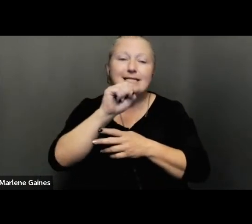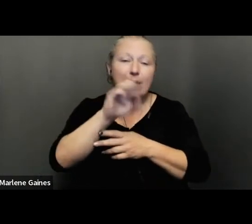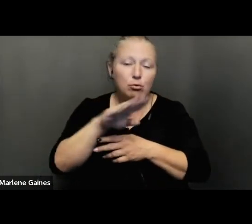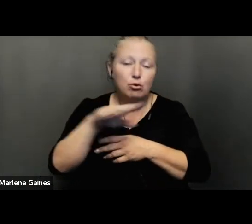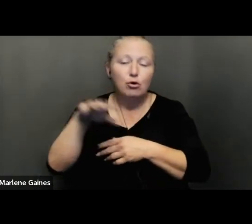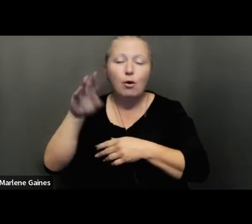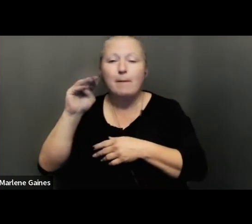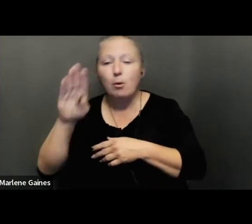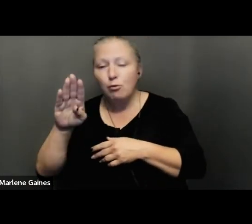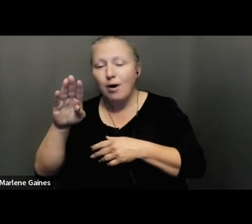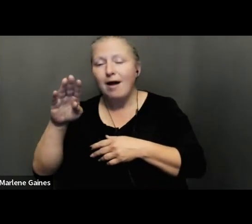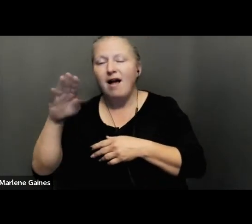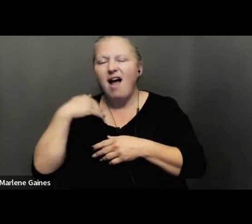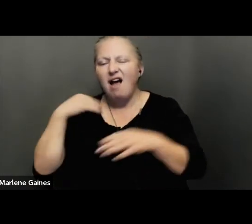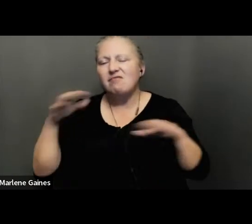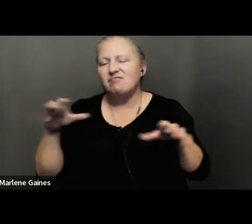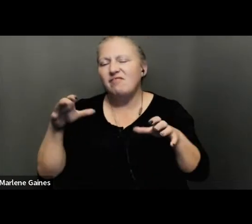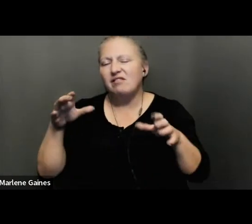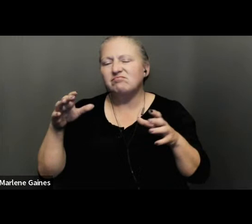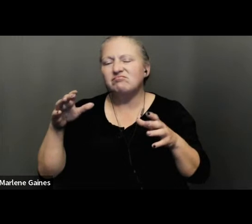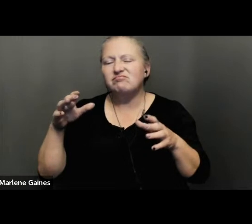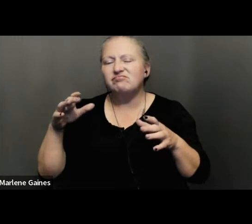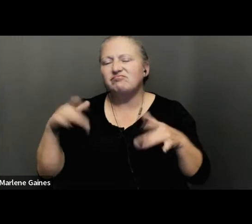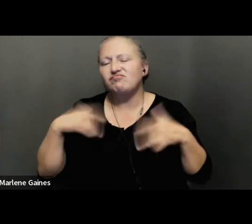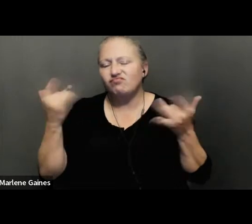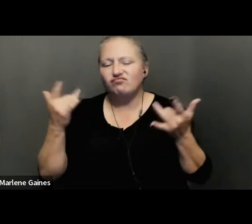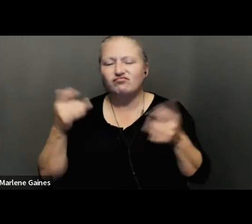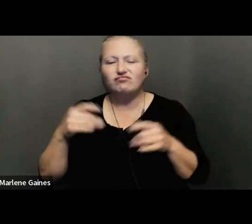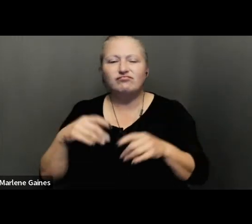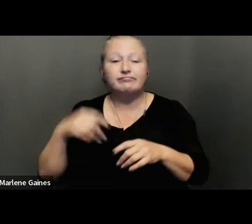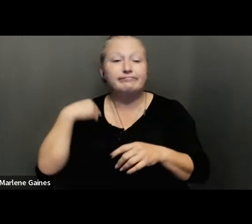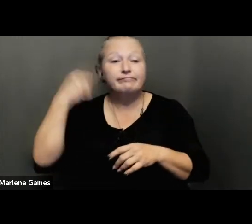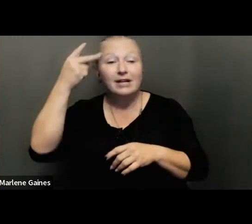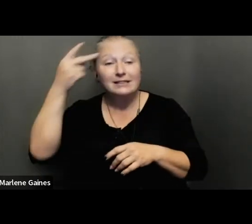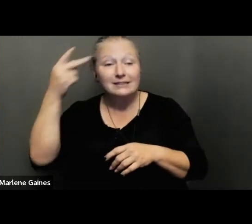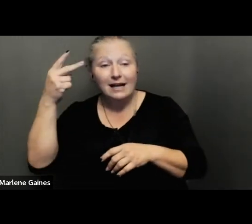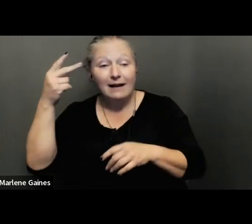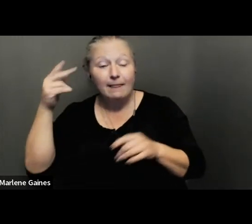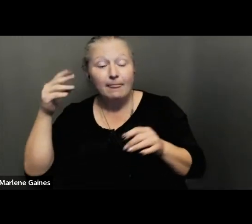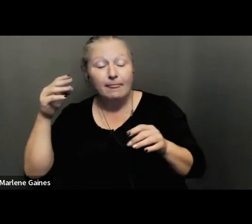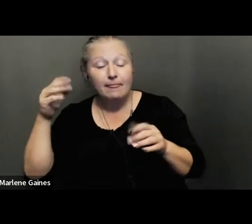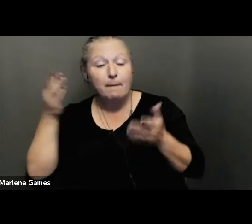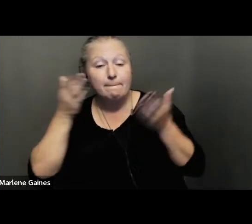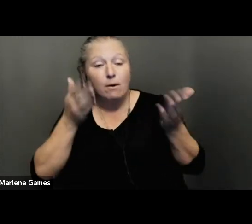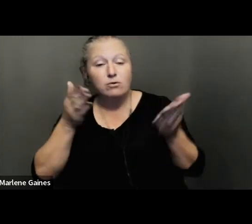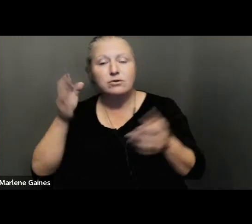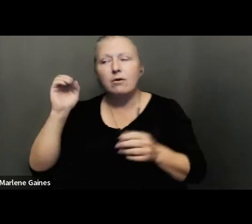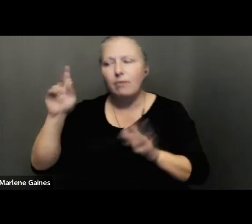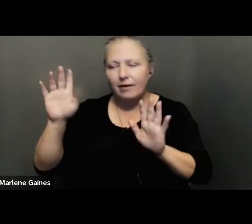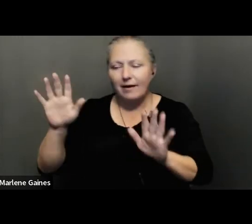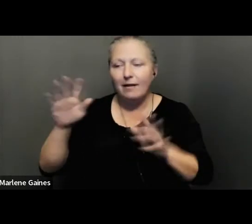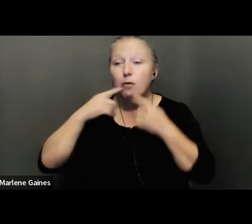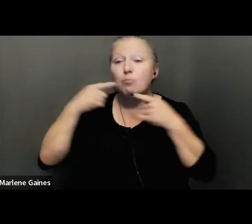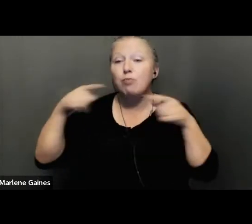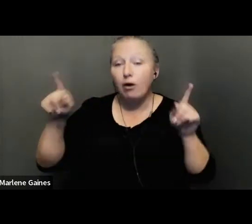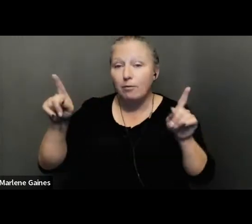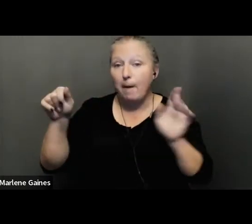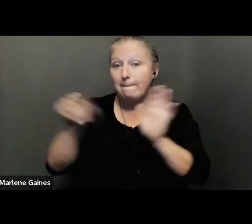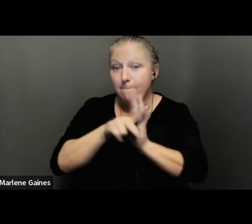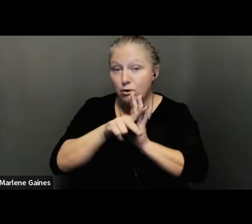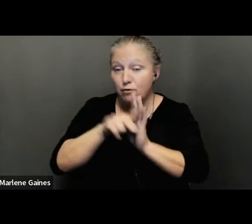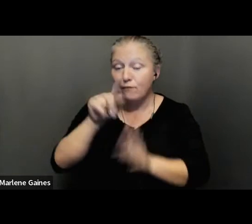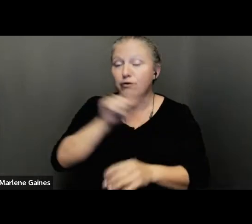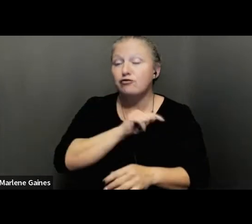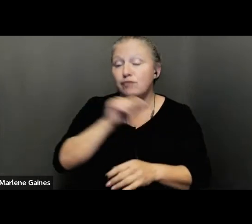community festivities, but wanted to mention that. Thank you. I'll second that motion. Okay, so the proclamation has been approved